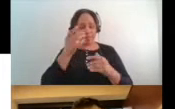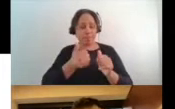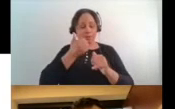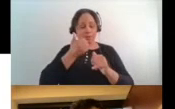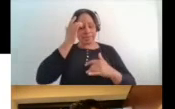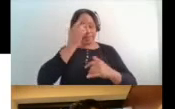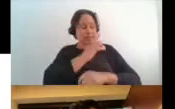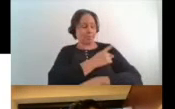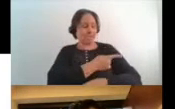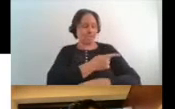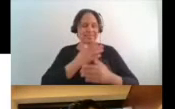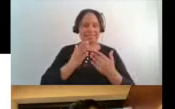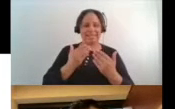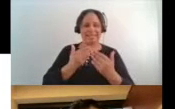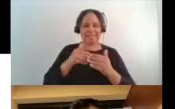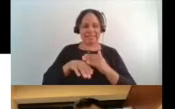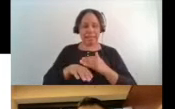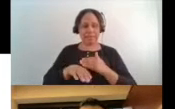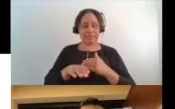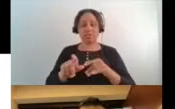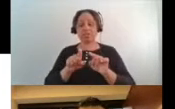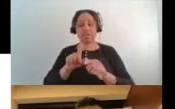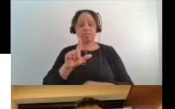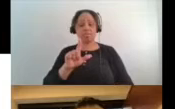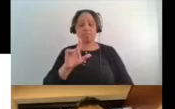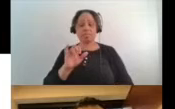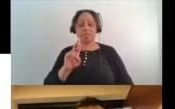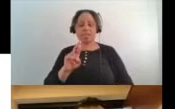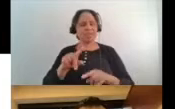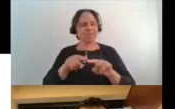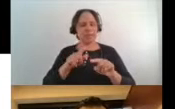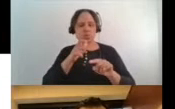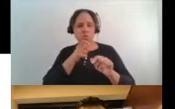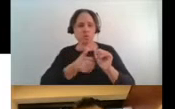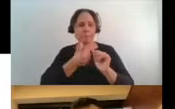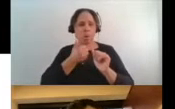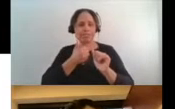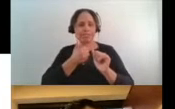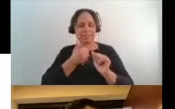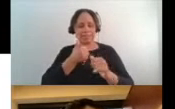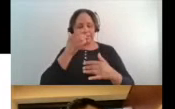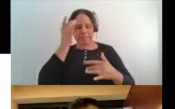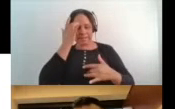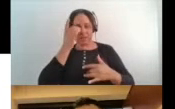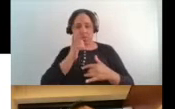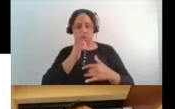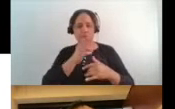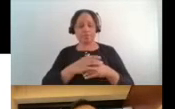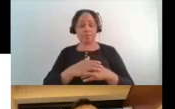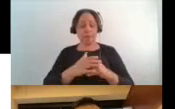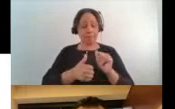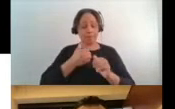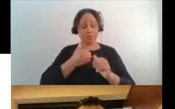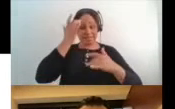for liver, it depends on just who's the sickest. And we have a score that we calculate called the MELD sodium score. And the sickest people get put on